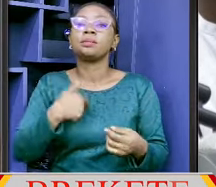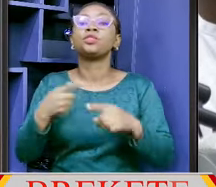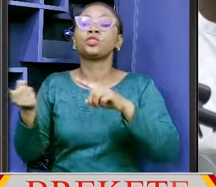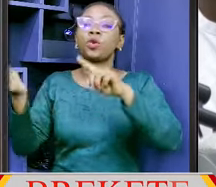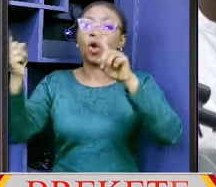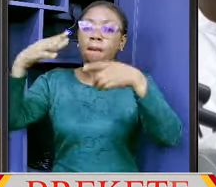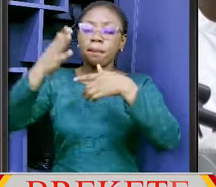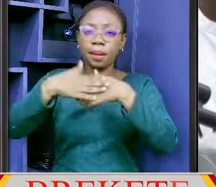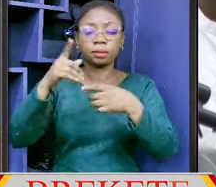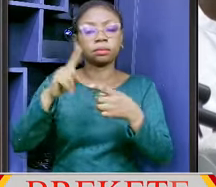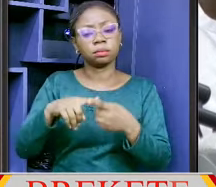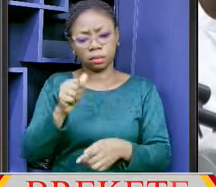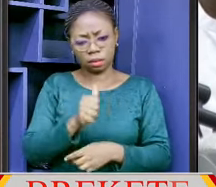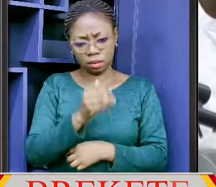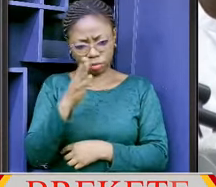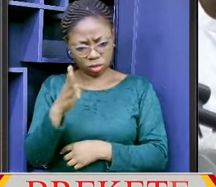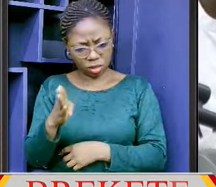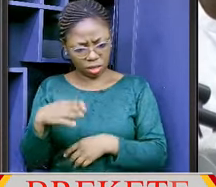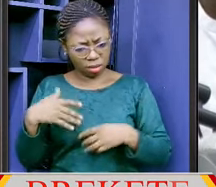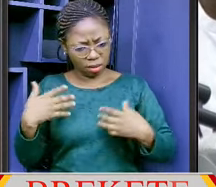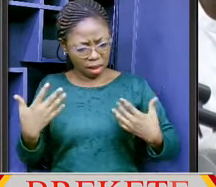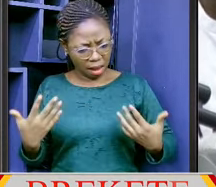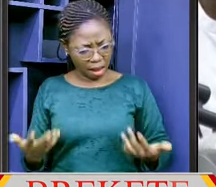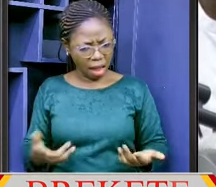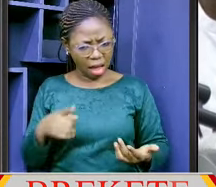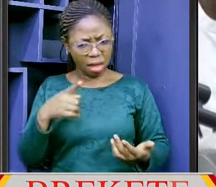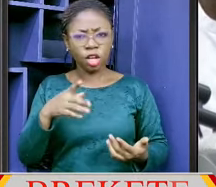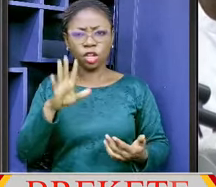to Abuja? Yes, yes. Mm-hmm. I now said, come back to Abuja.